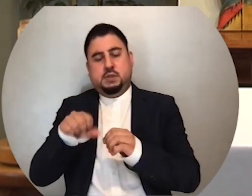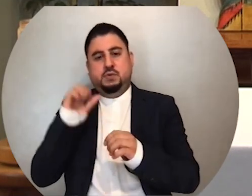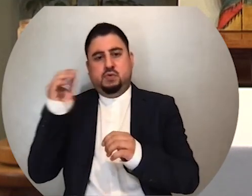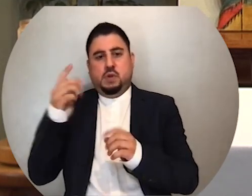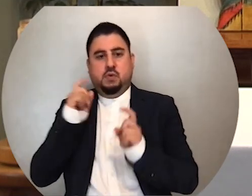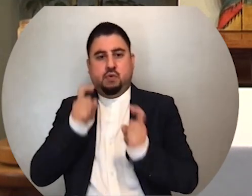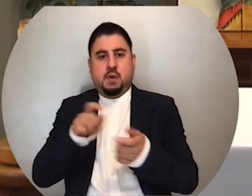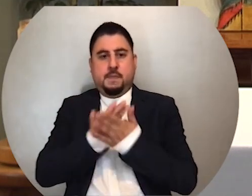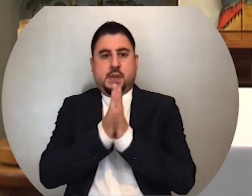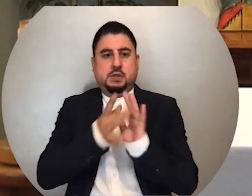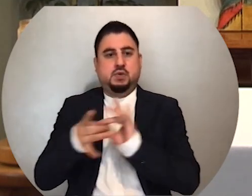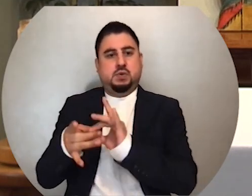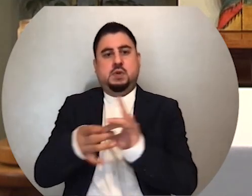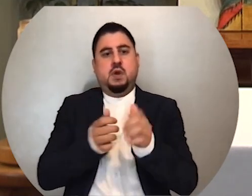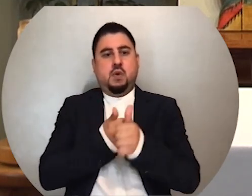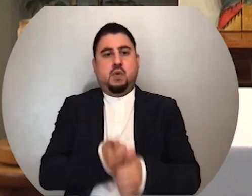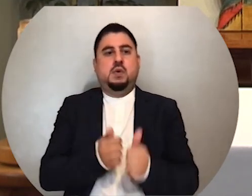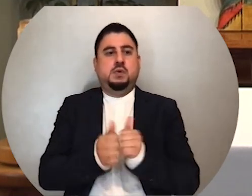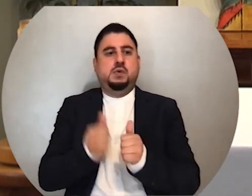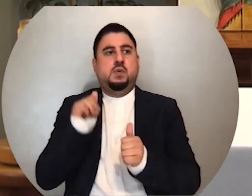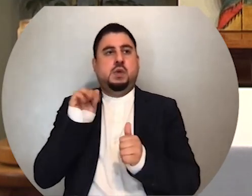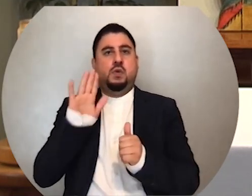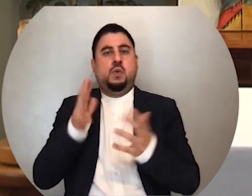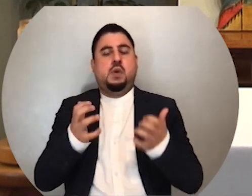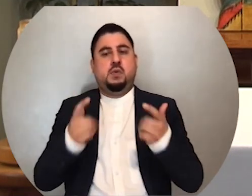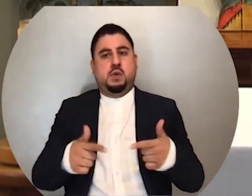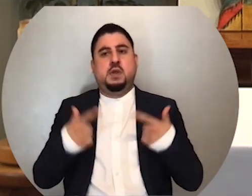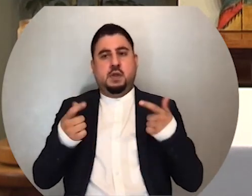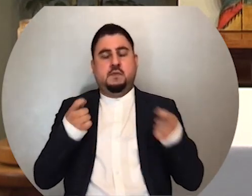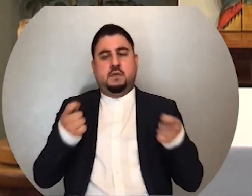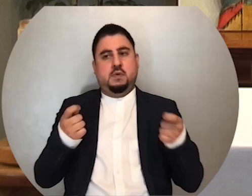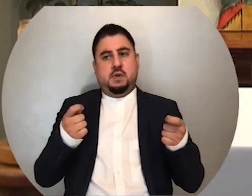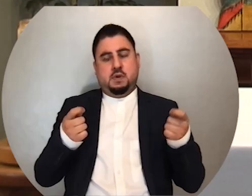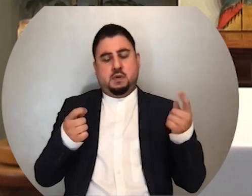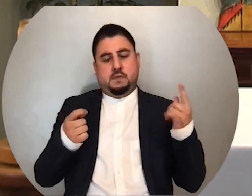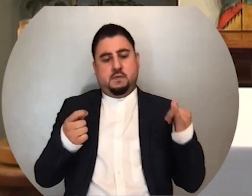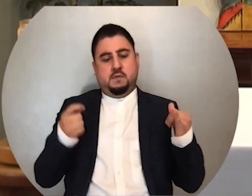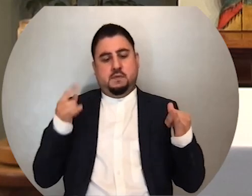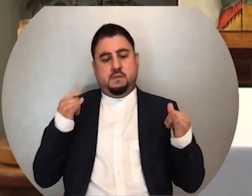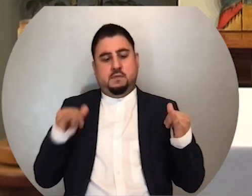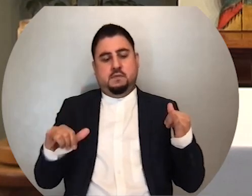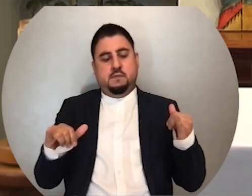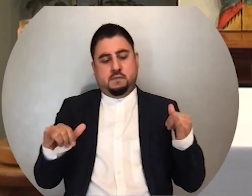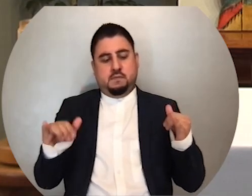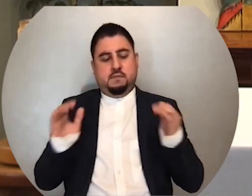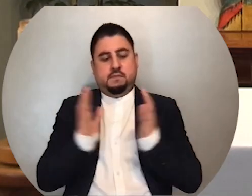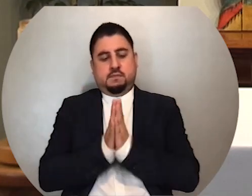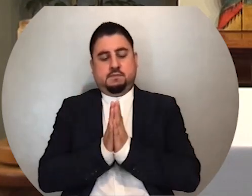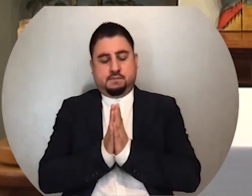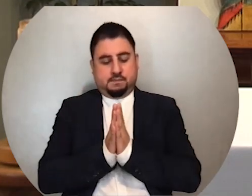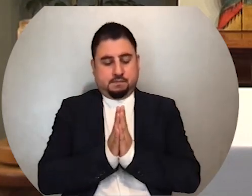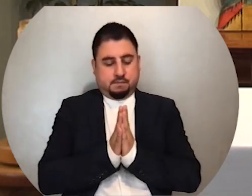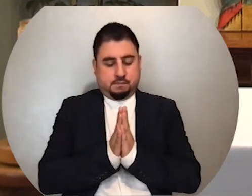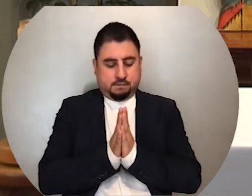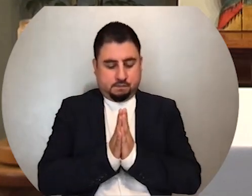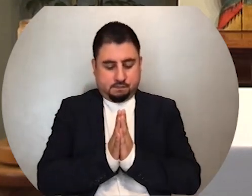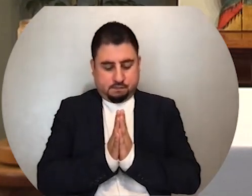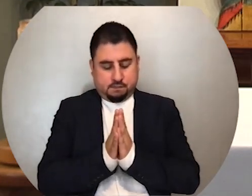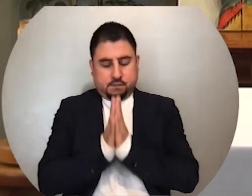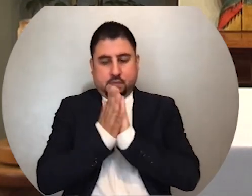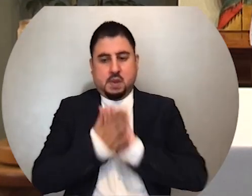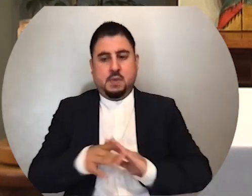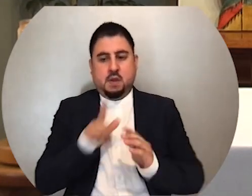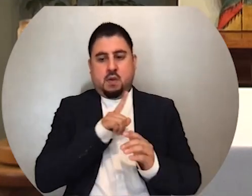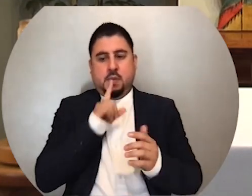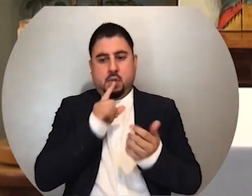and graciously grant her peace and unity in accordance with your will, who live and reign forever and ever. Amen. And